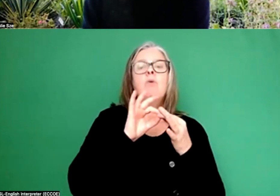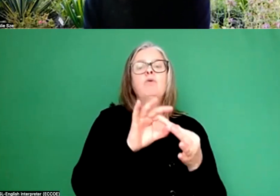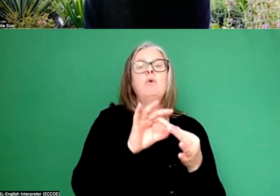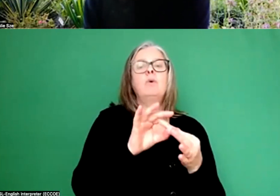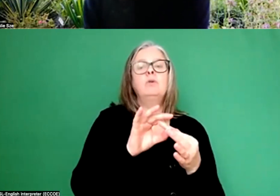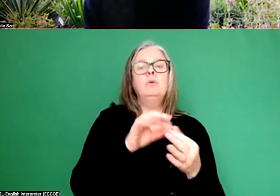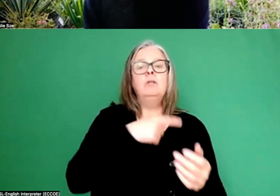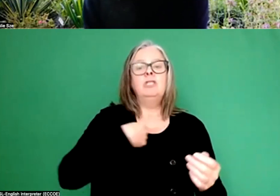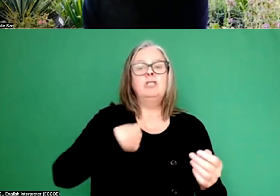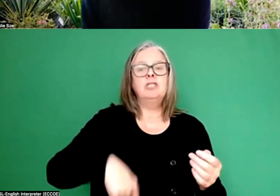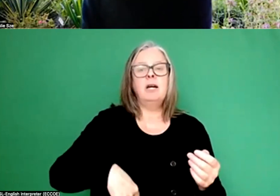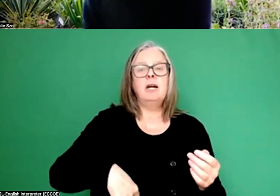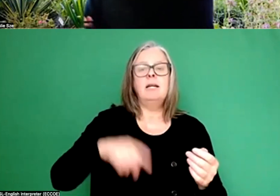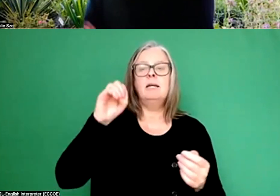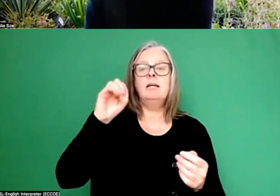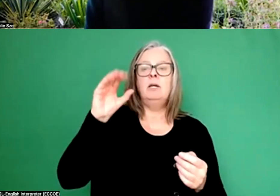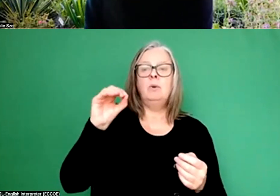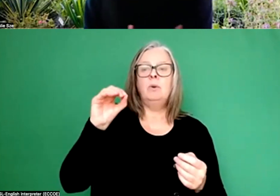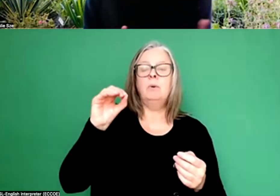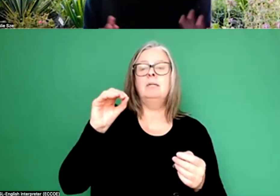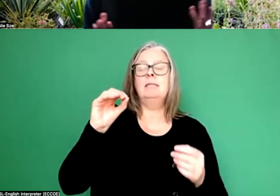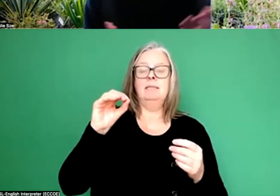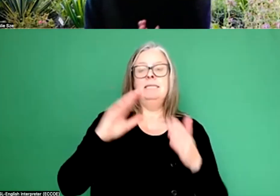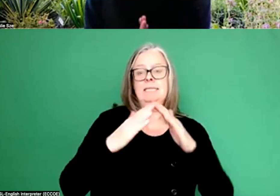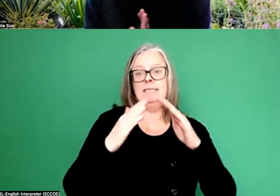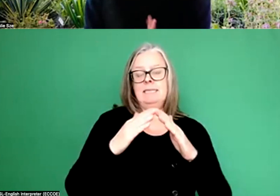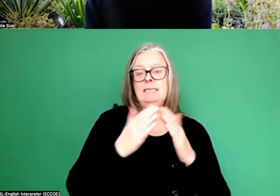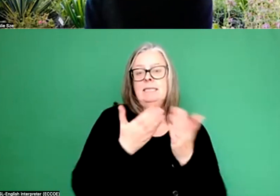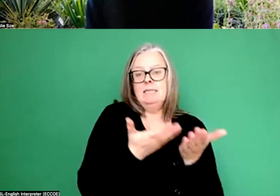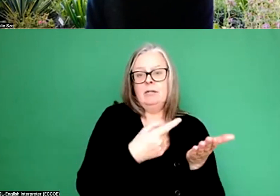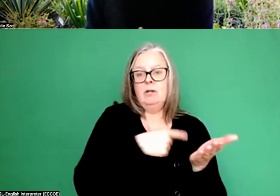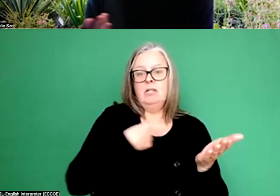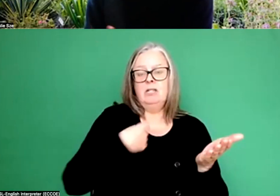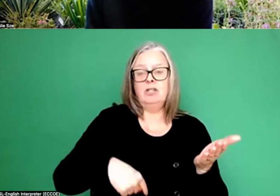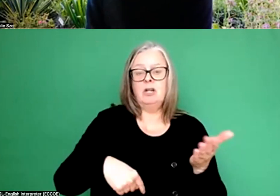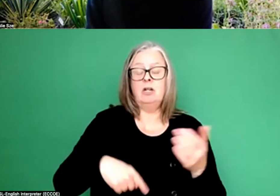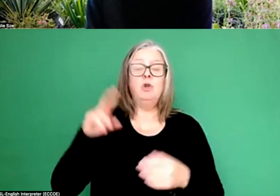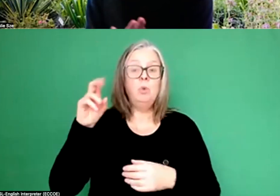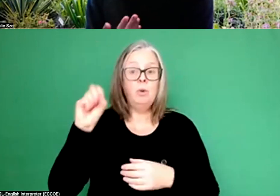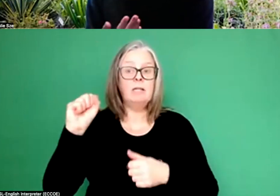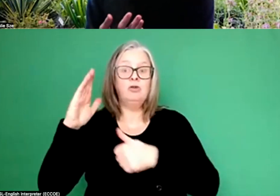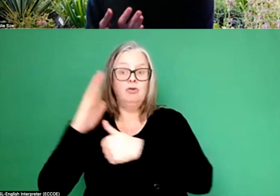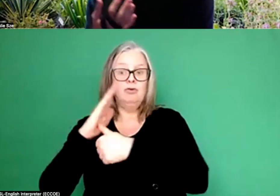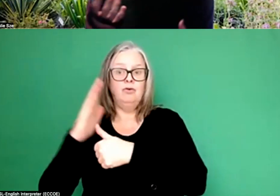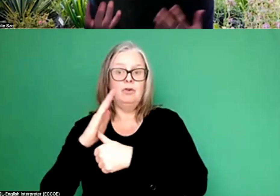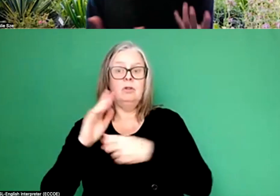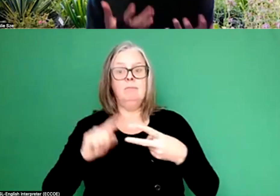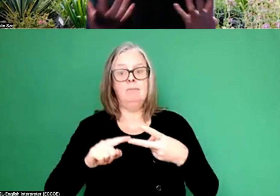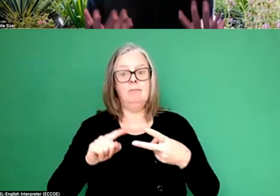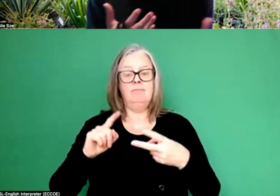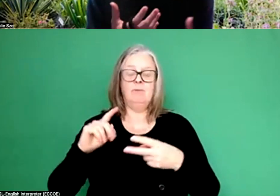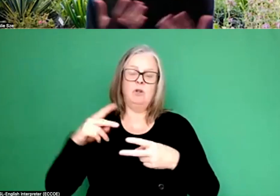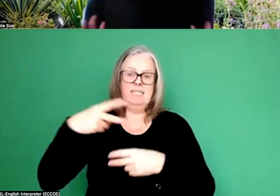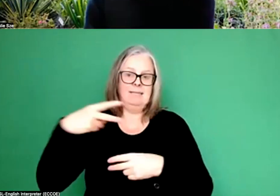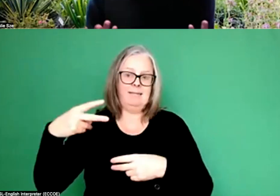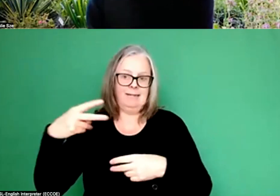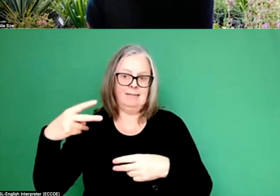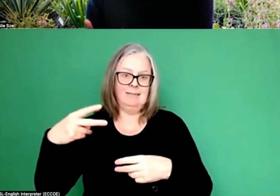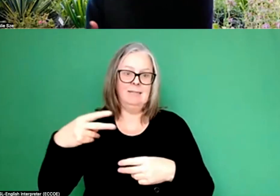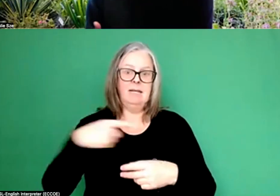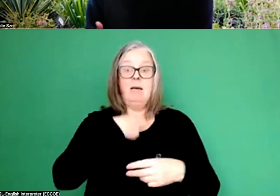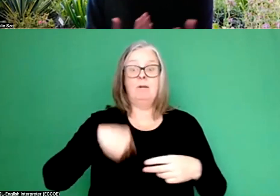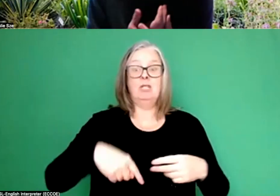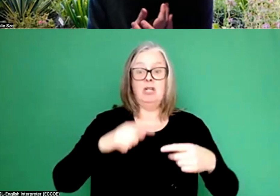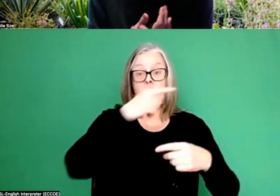exact moment that you know the US isn't, you know, is the second, you know, but that but historically, you know, if China is the biggest.